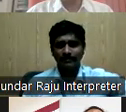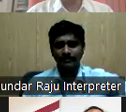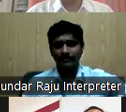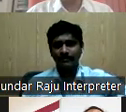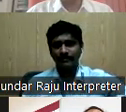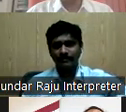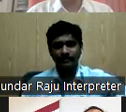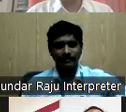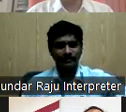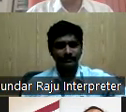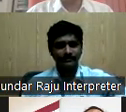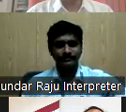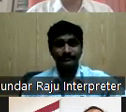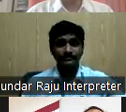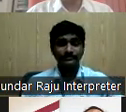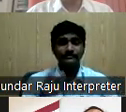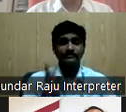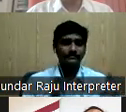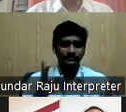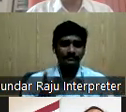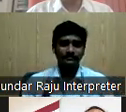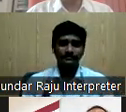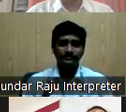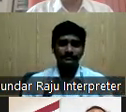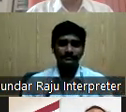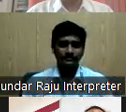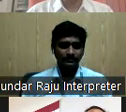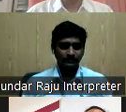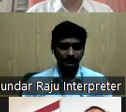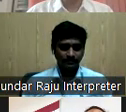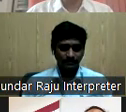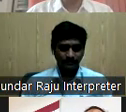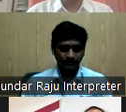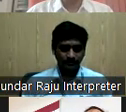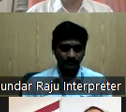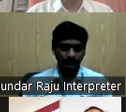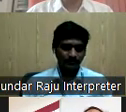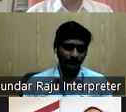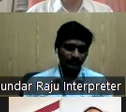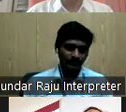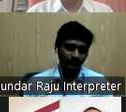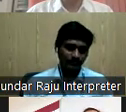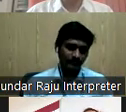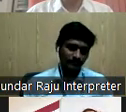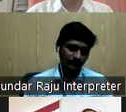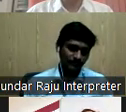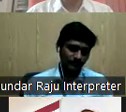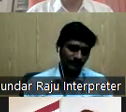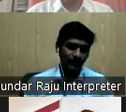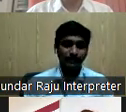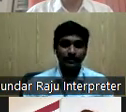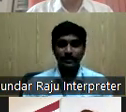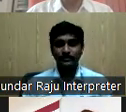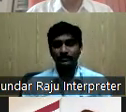cerebral palsy. For 3 years, they were not aware of the child has such condition. And unfortunately, during this 3 year period of time,